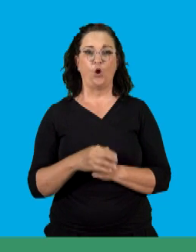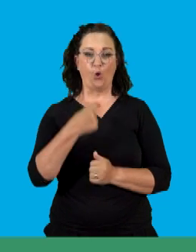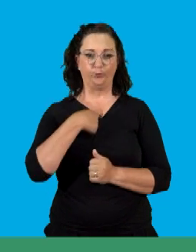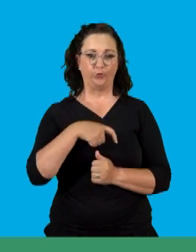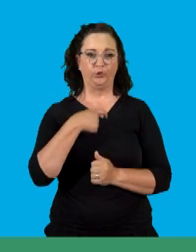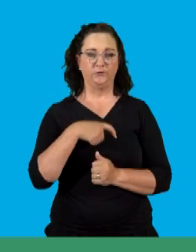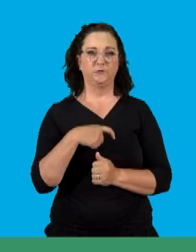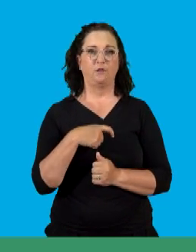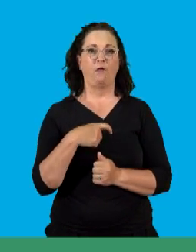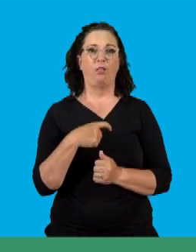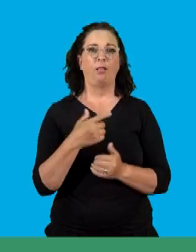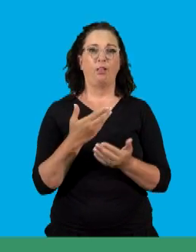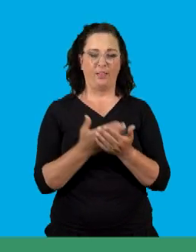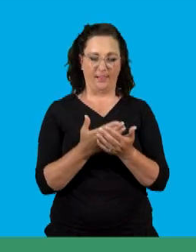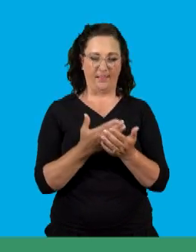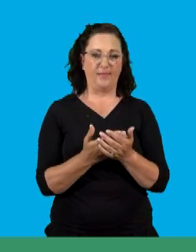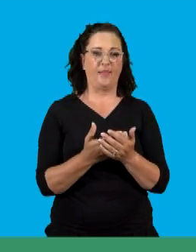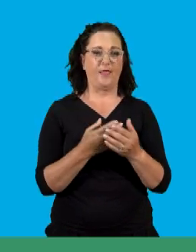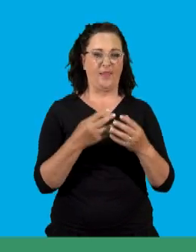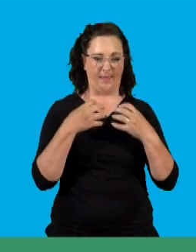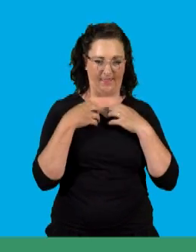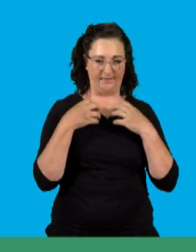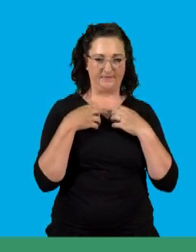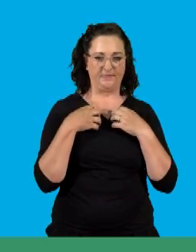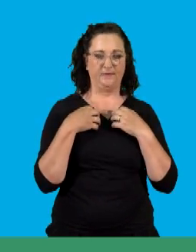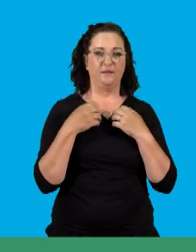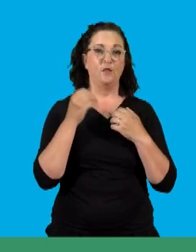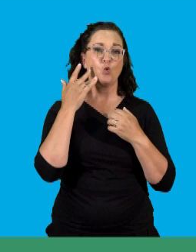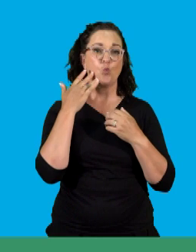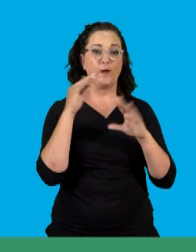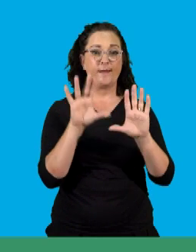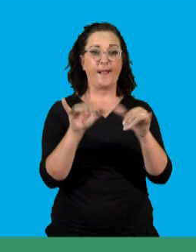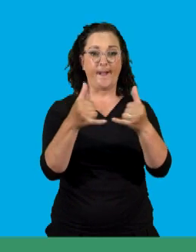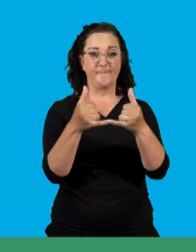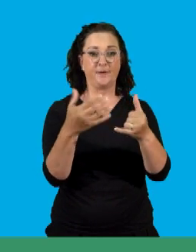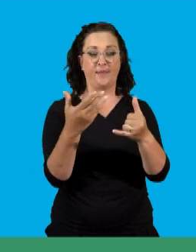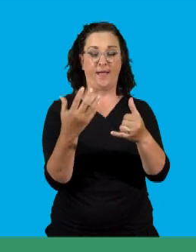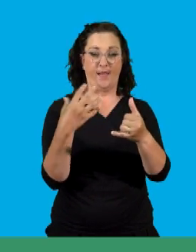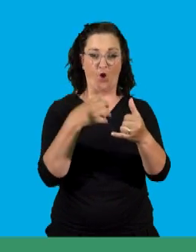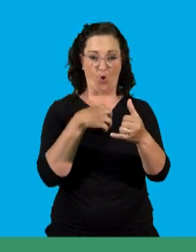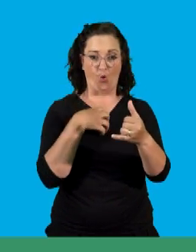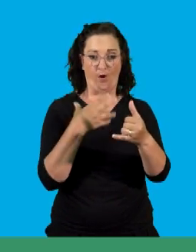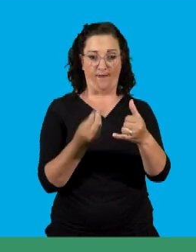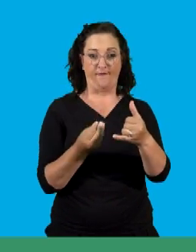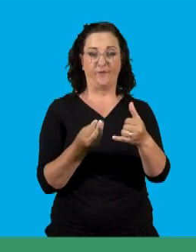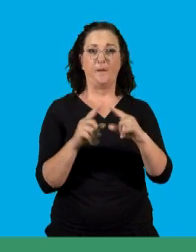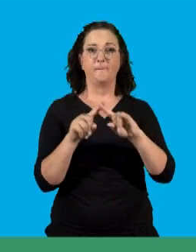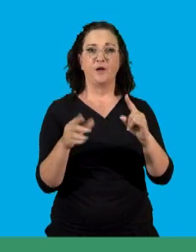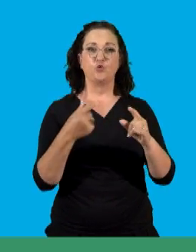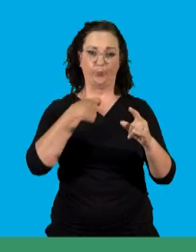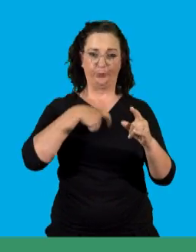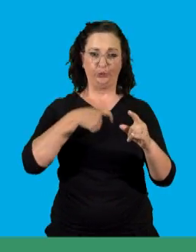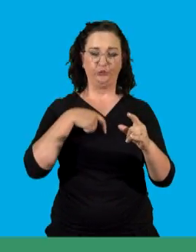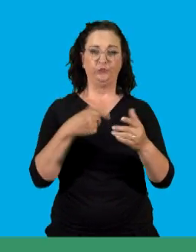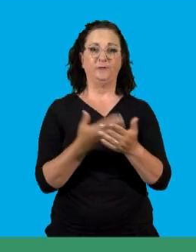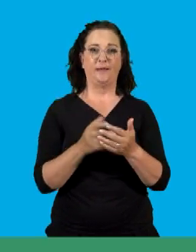assets can be seized to pay for the debts of the business, even if those directors are no longer in office,